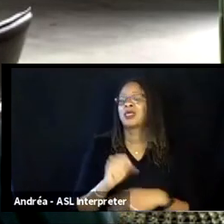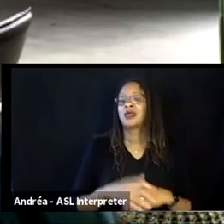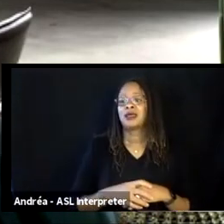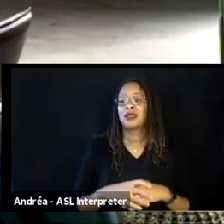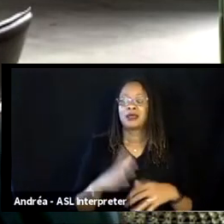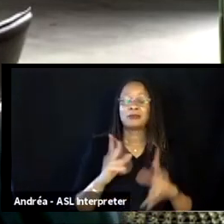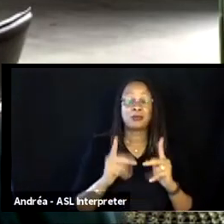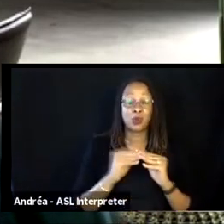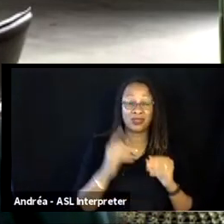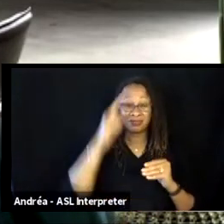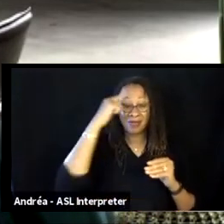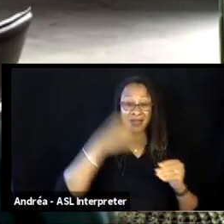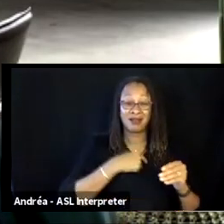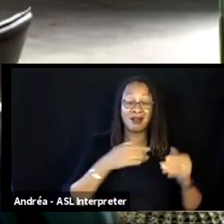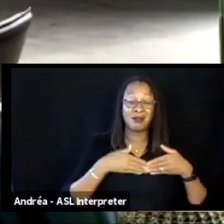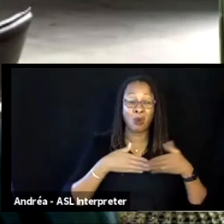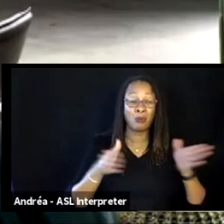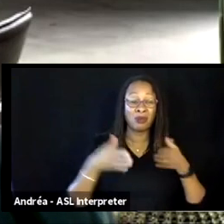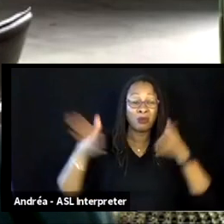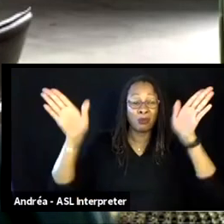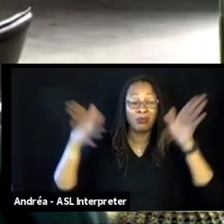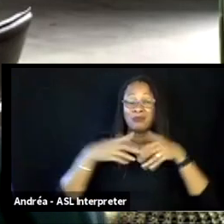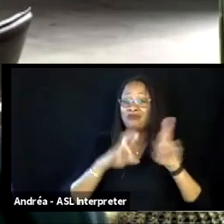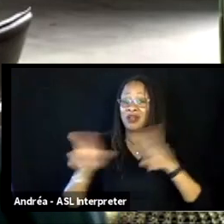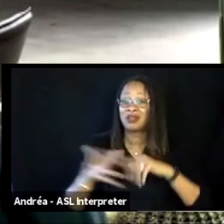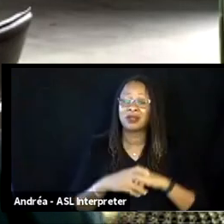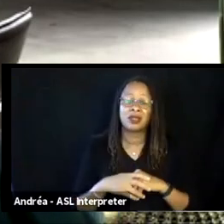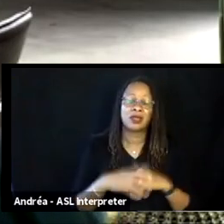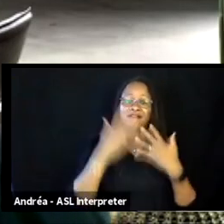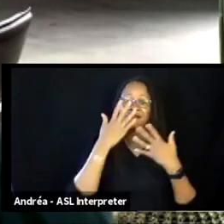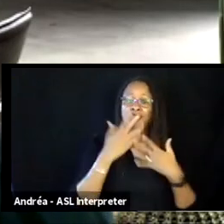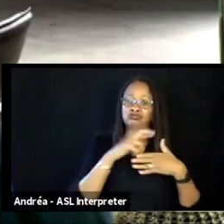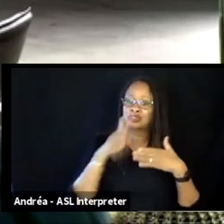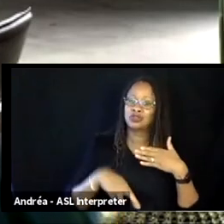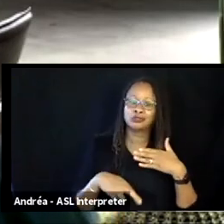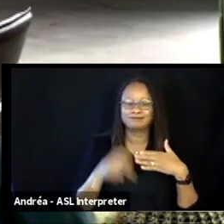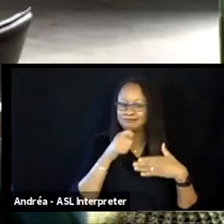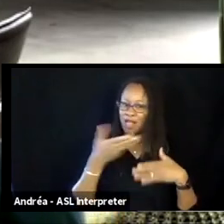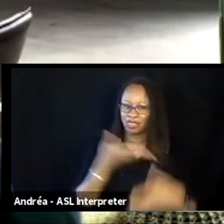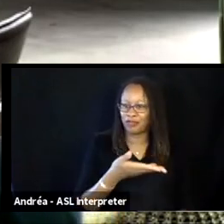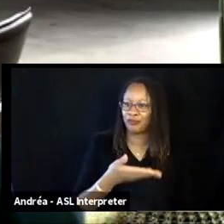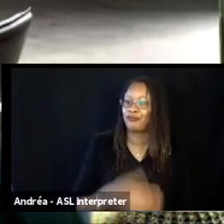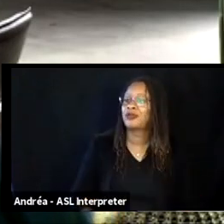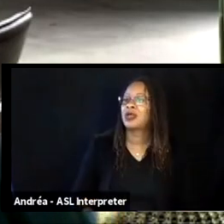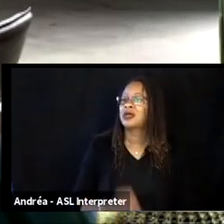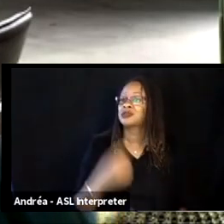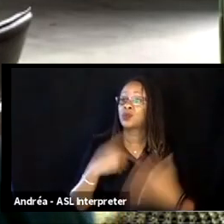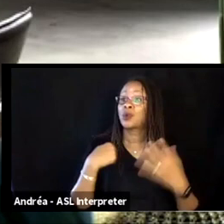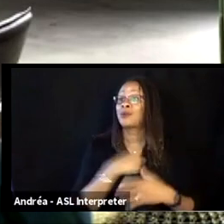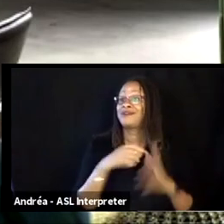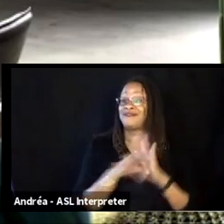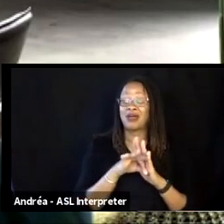open hearts and open minds, but unfortunately results haven't been there. And so what we've found